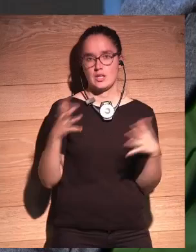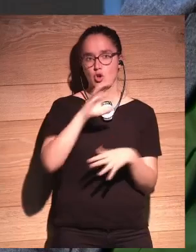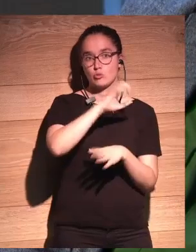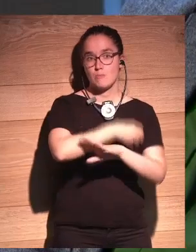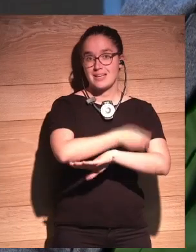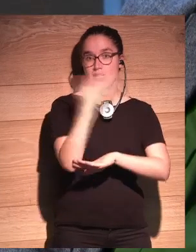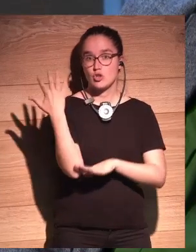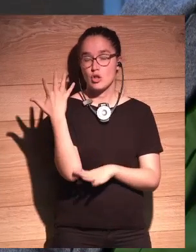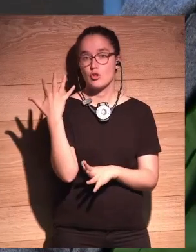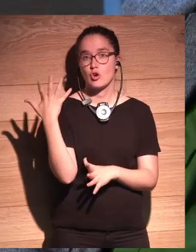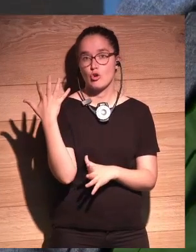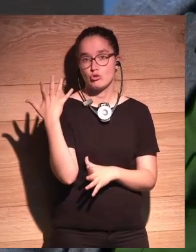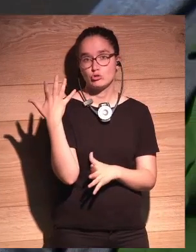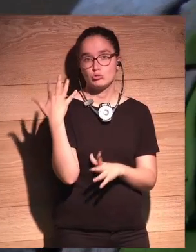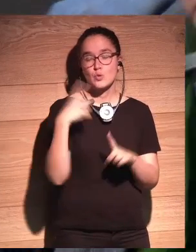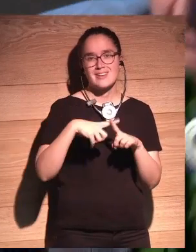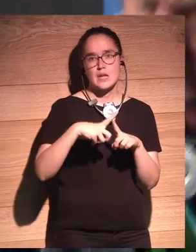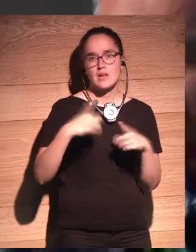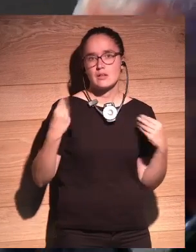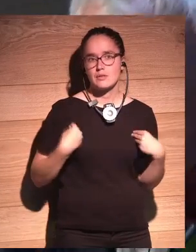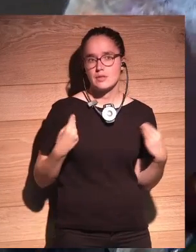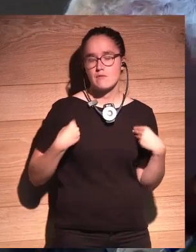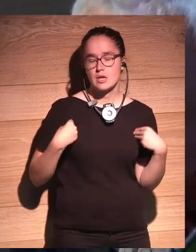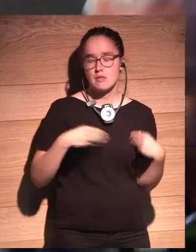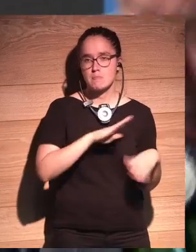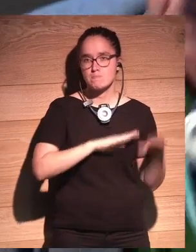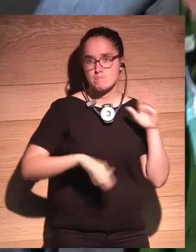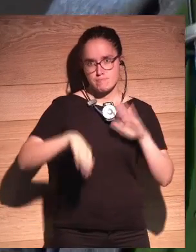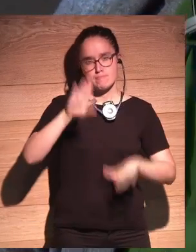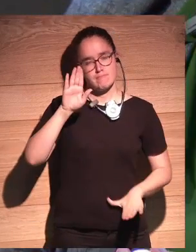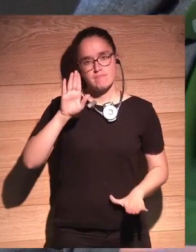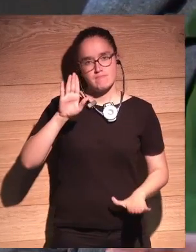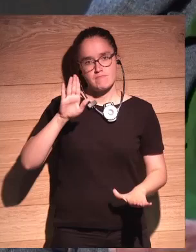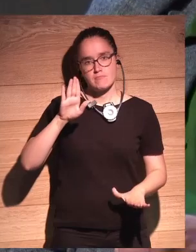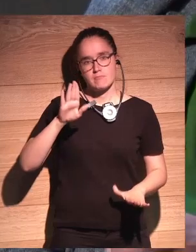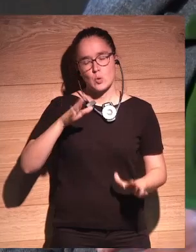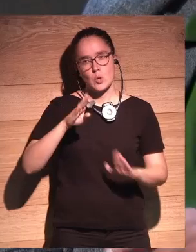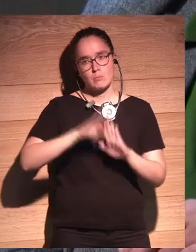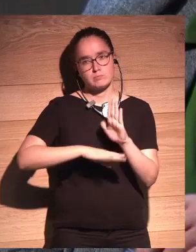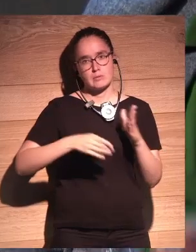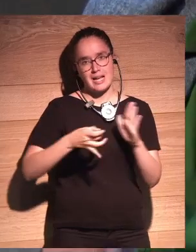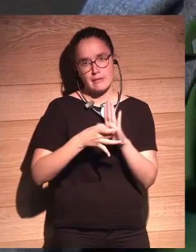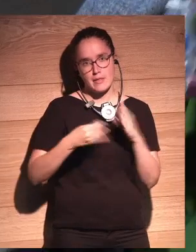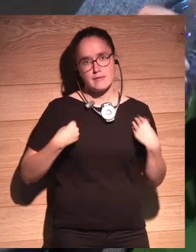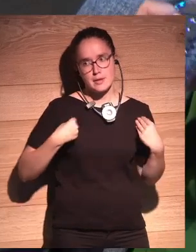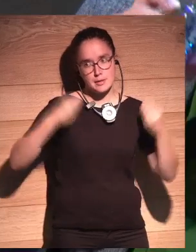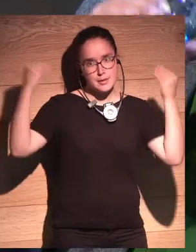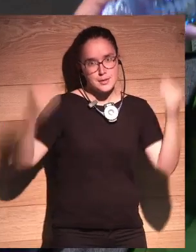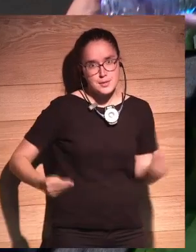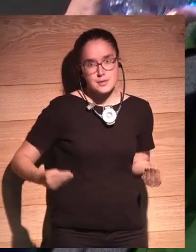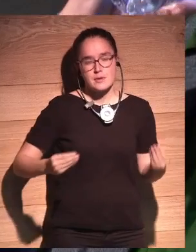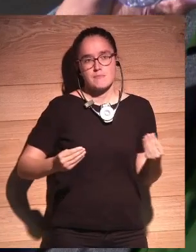life. People have a good standard of living. And my experience when I moved back after being 5 years in